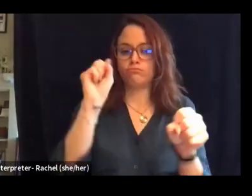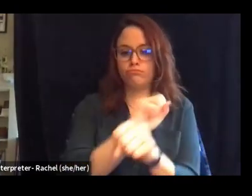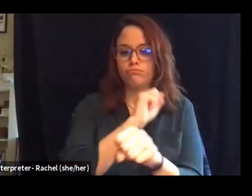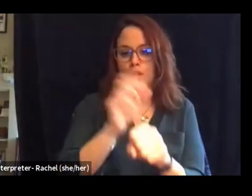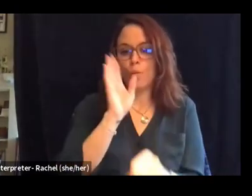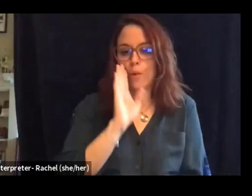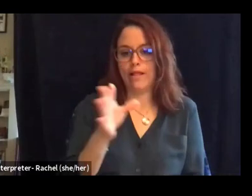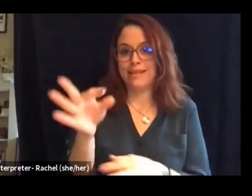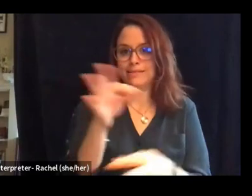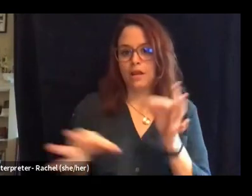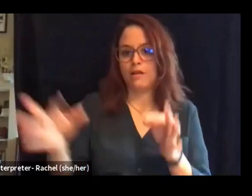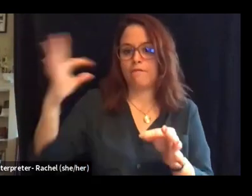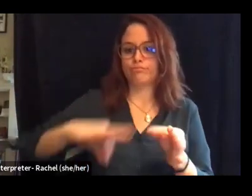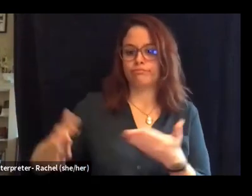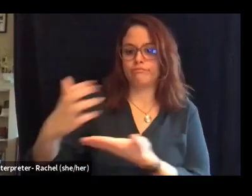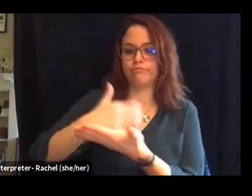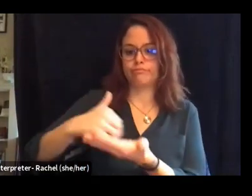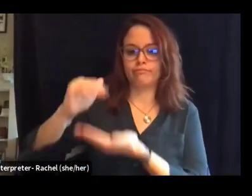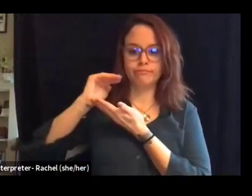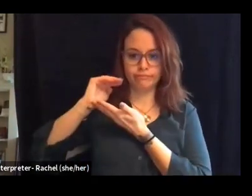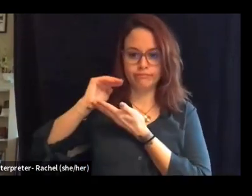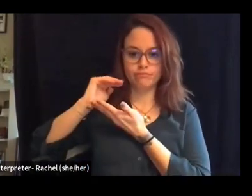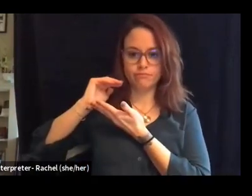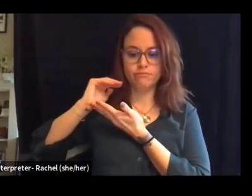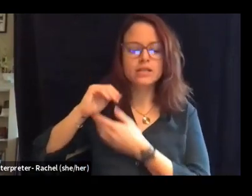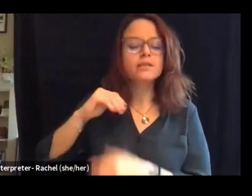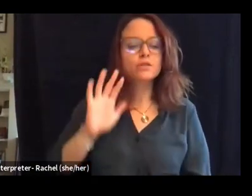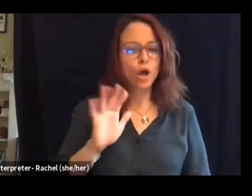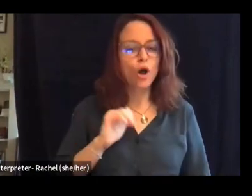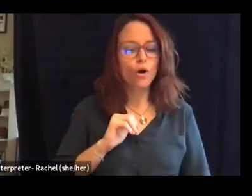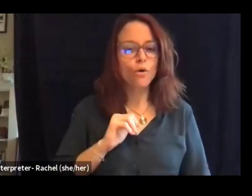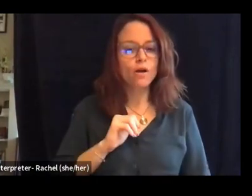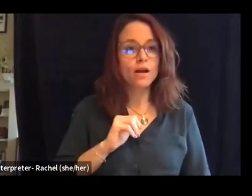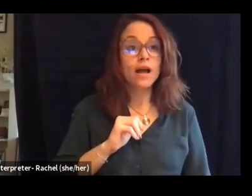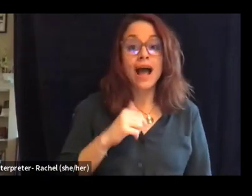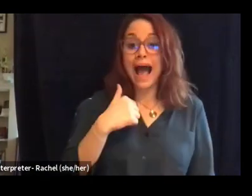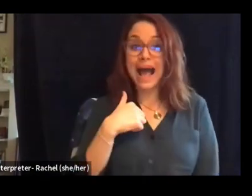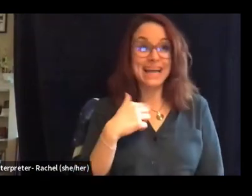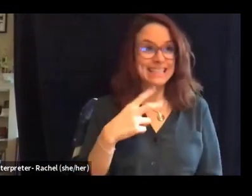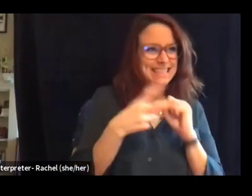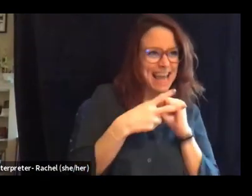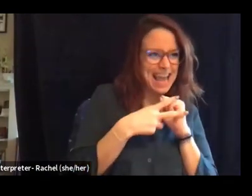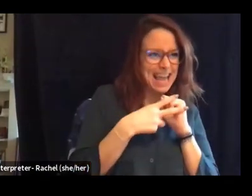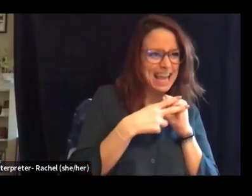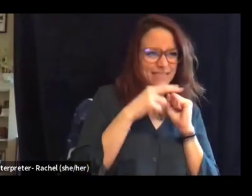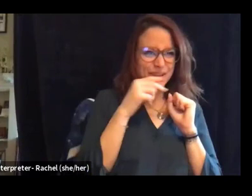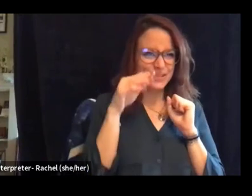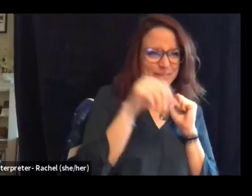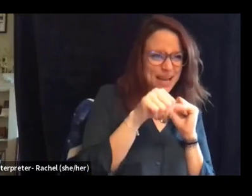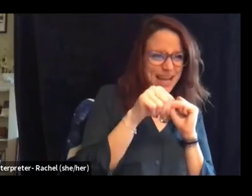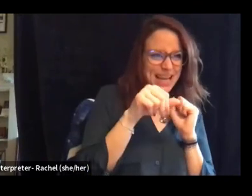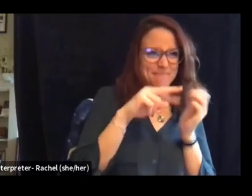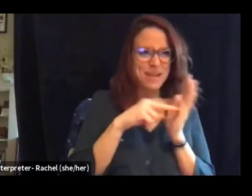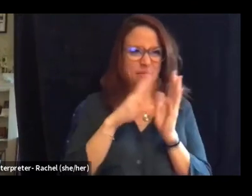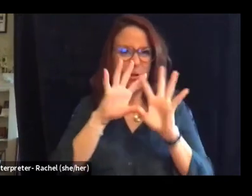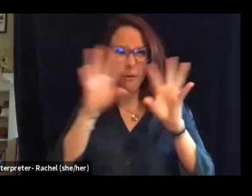basis. So don't think that by not spending your marketing dollars, you're actually saving money,